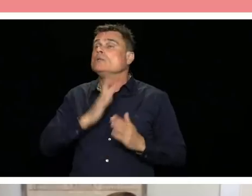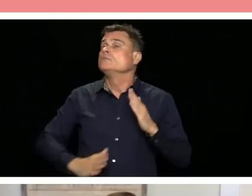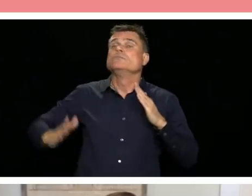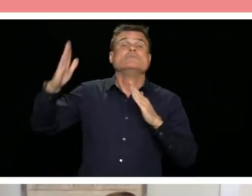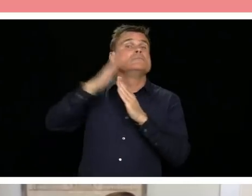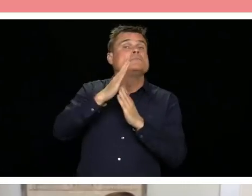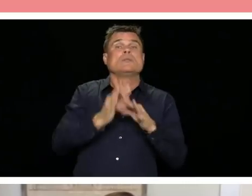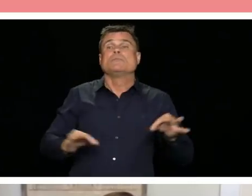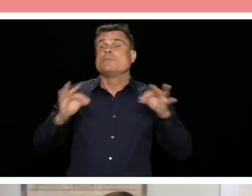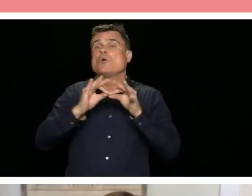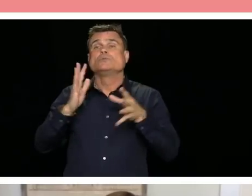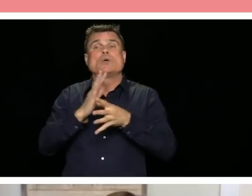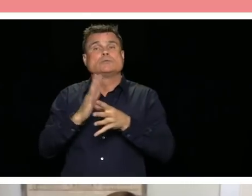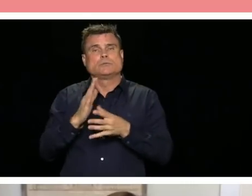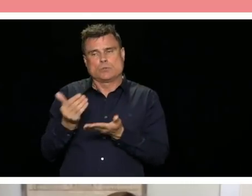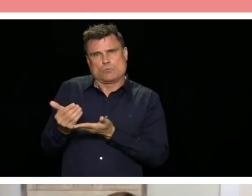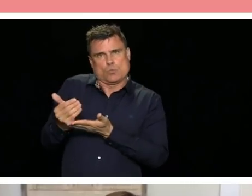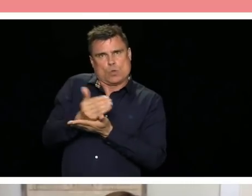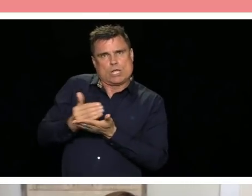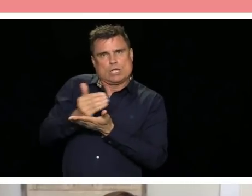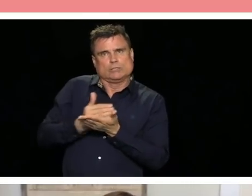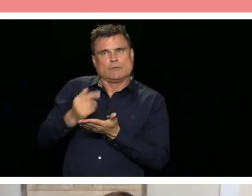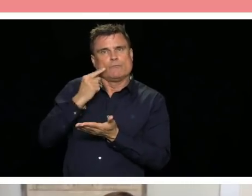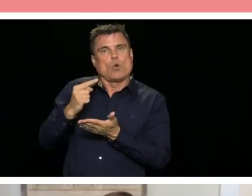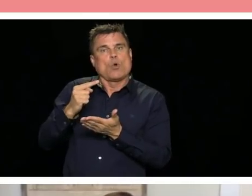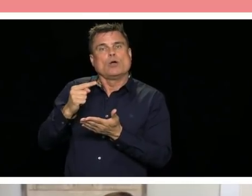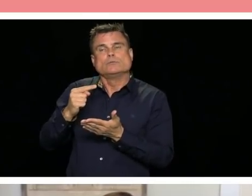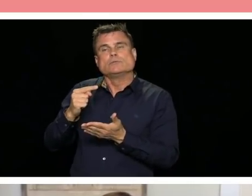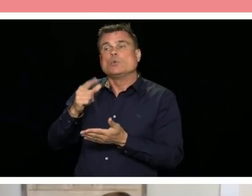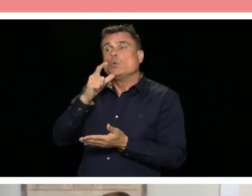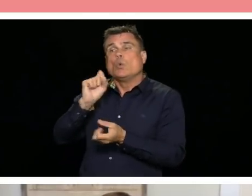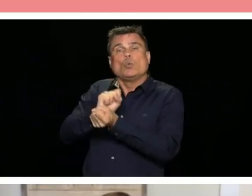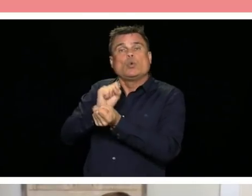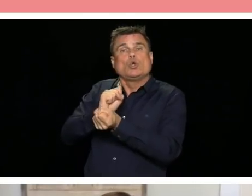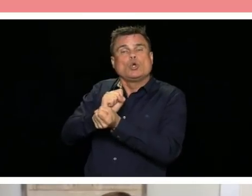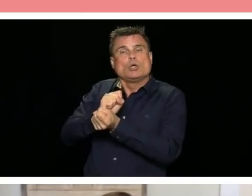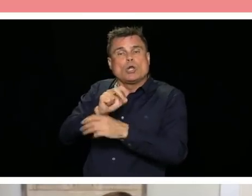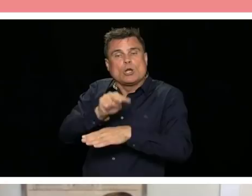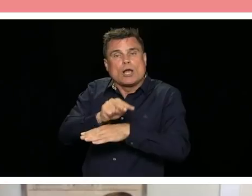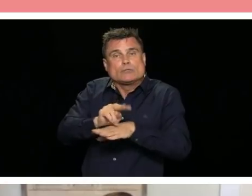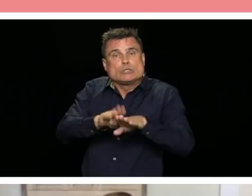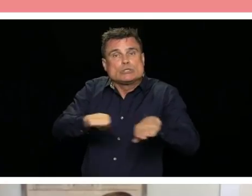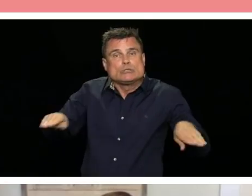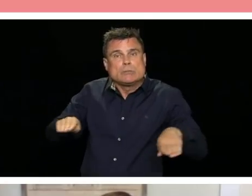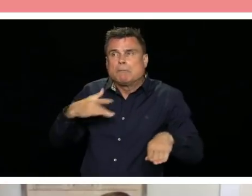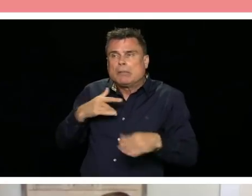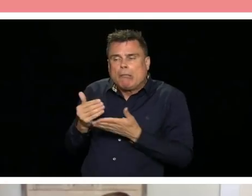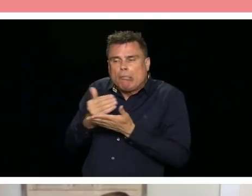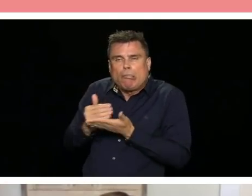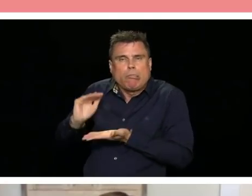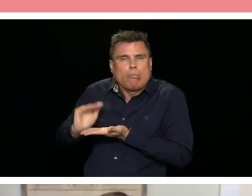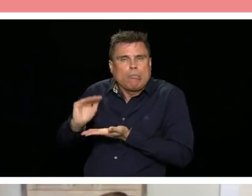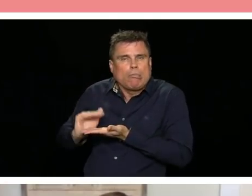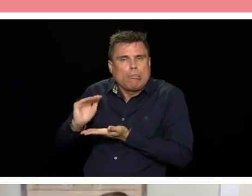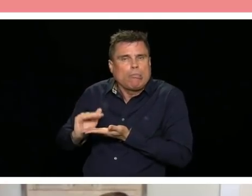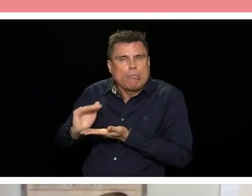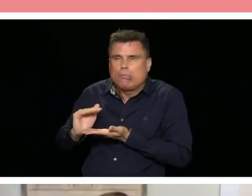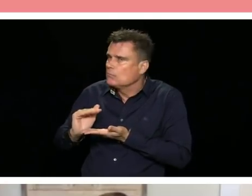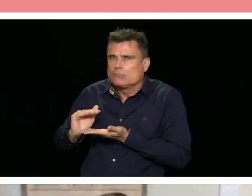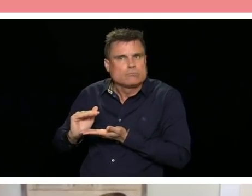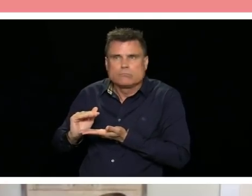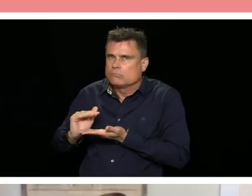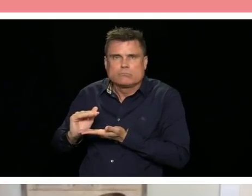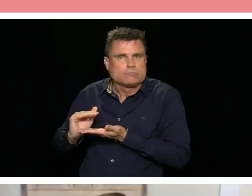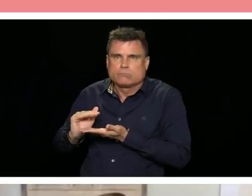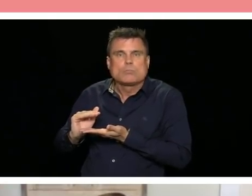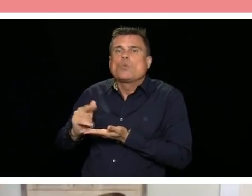first 3-year plan that's ready and another dollar that's added to the wage enhancement just in April. But I can assure Samantha and all the